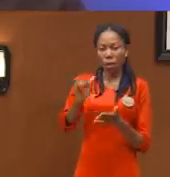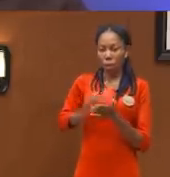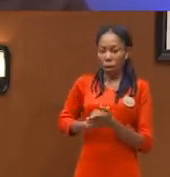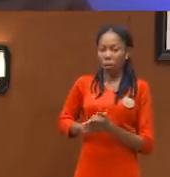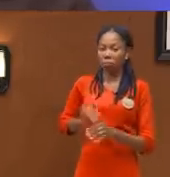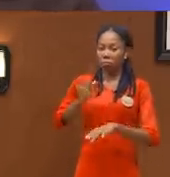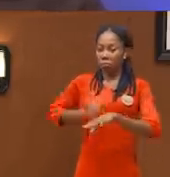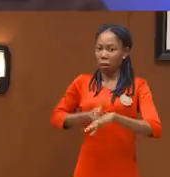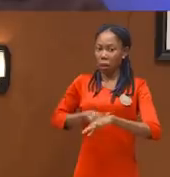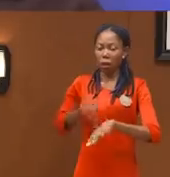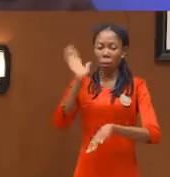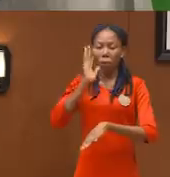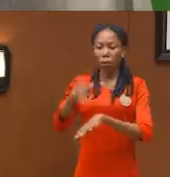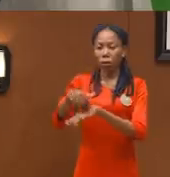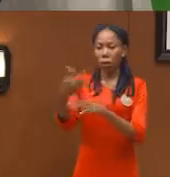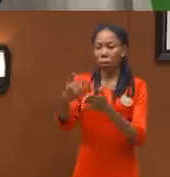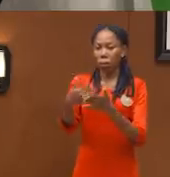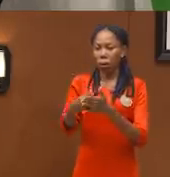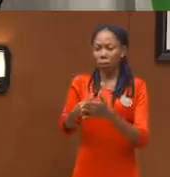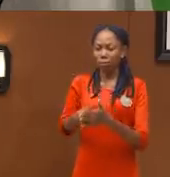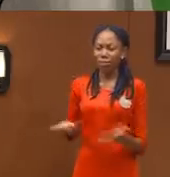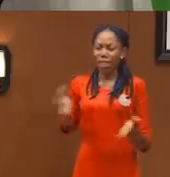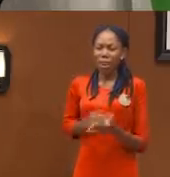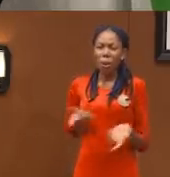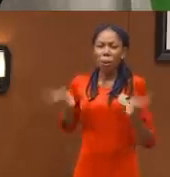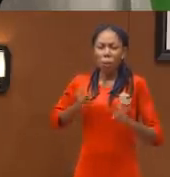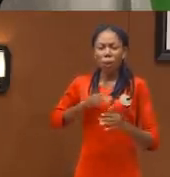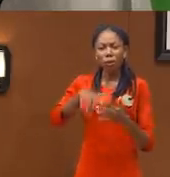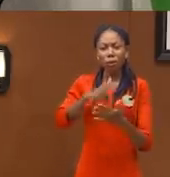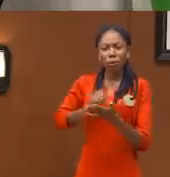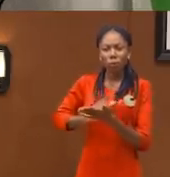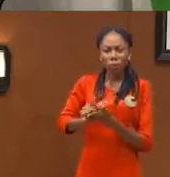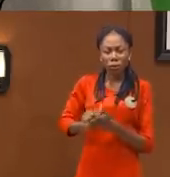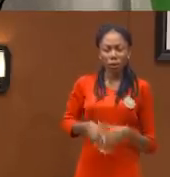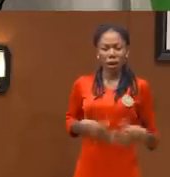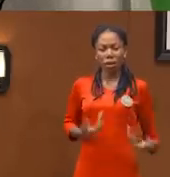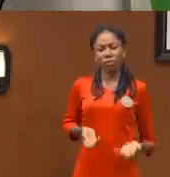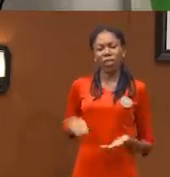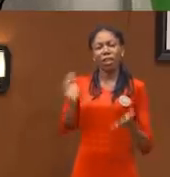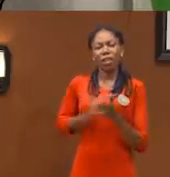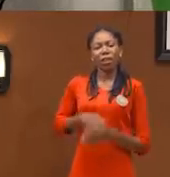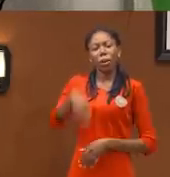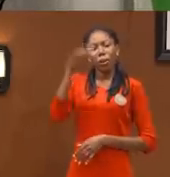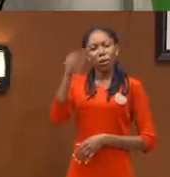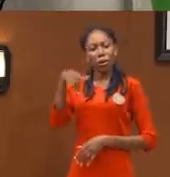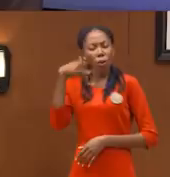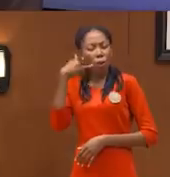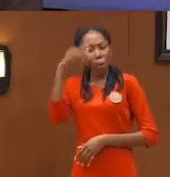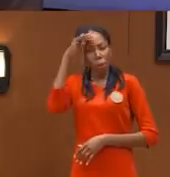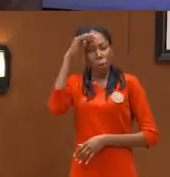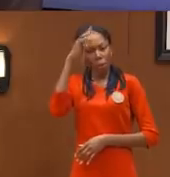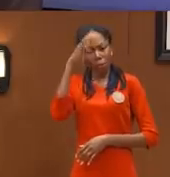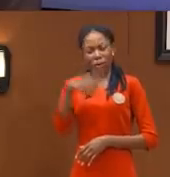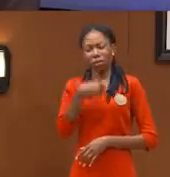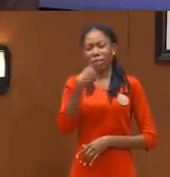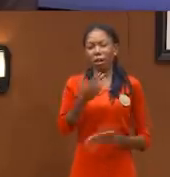money. Then when it was next week, I called him and he said, that he doesn't have any money to send to me. Doesn't have any